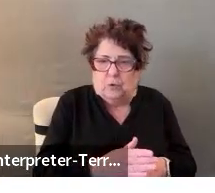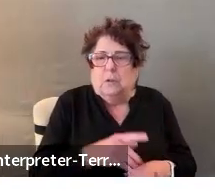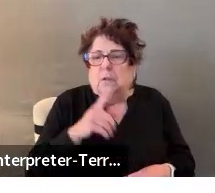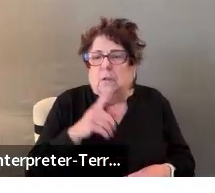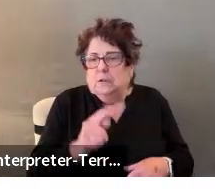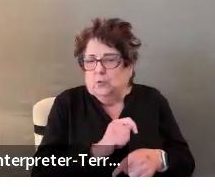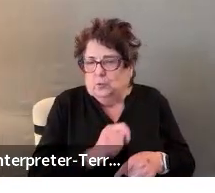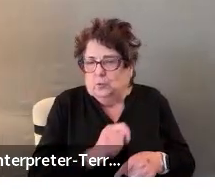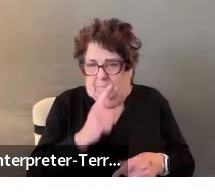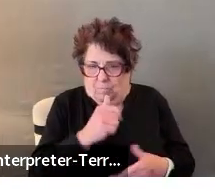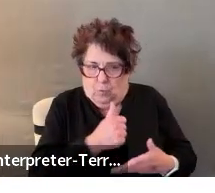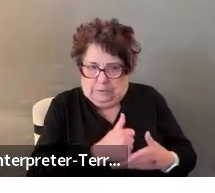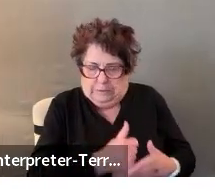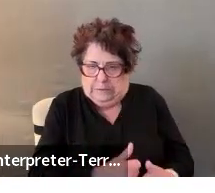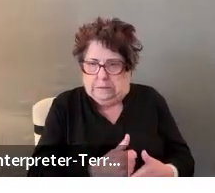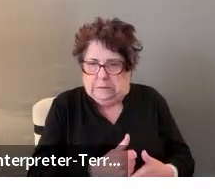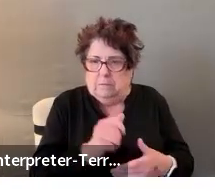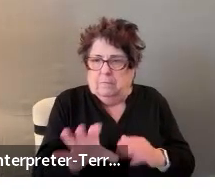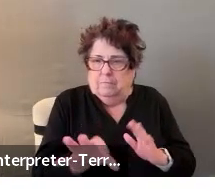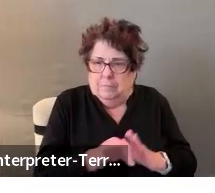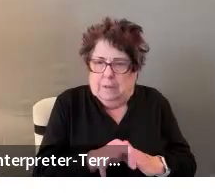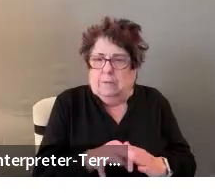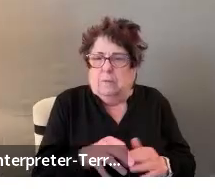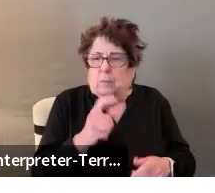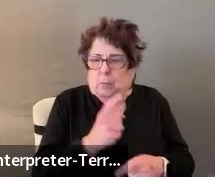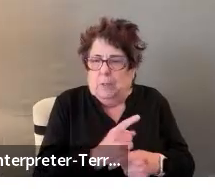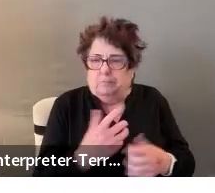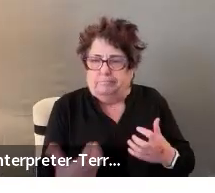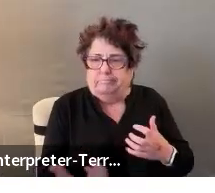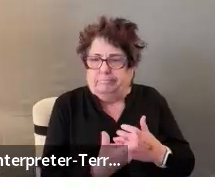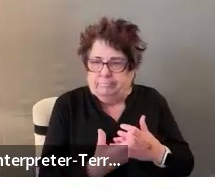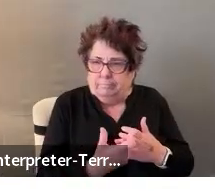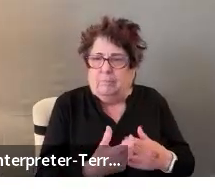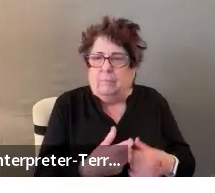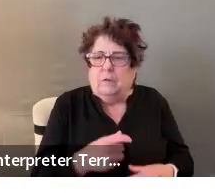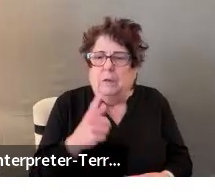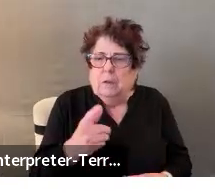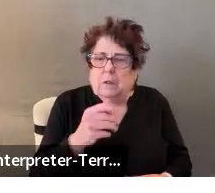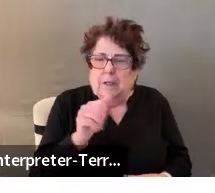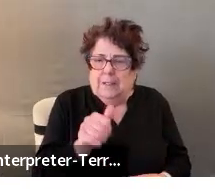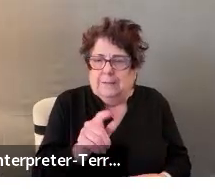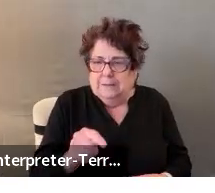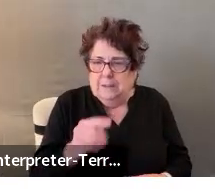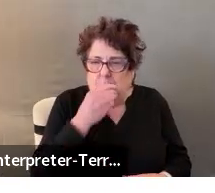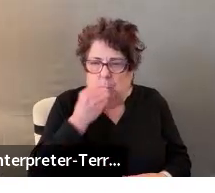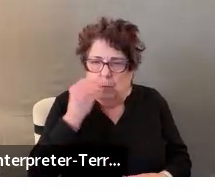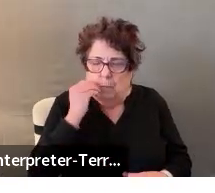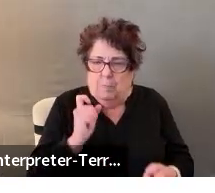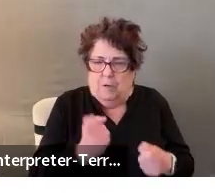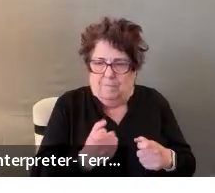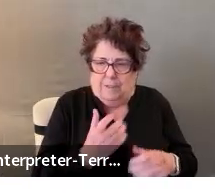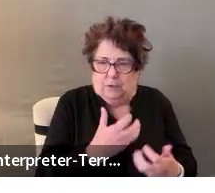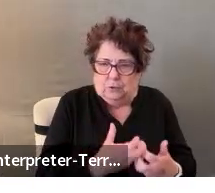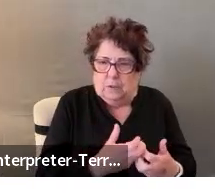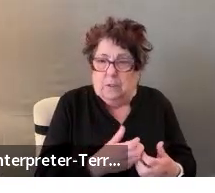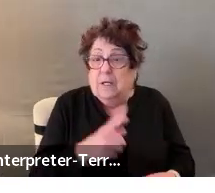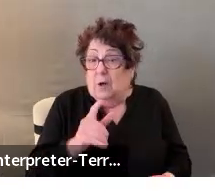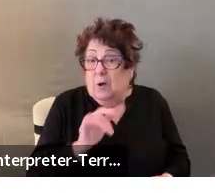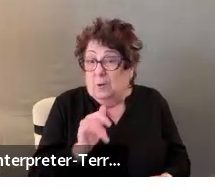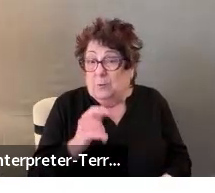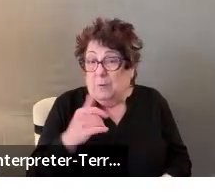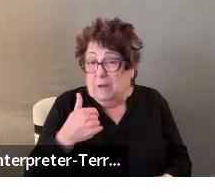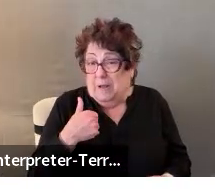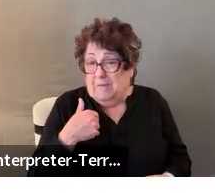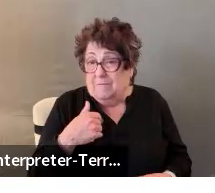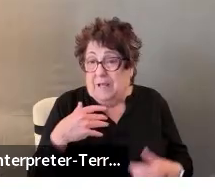there are housing and healthcare professionals, such as contractors, remodelers, occupational and physical therapists that have